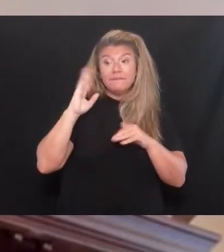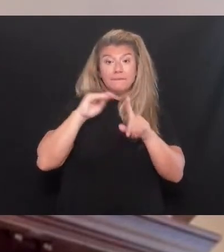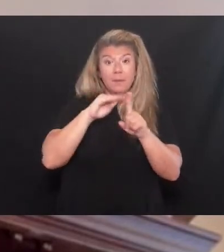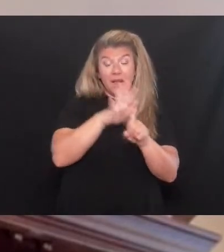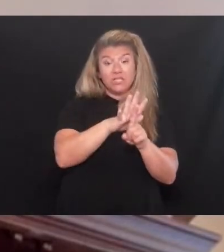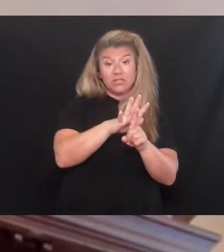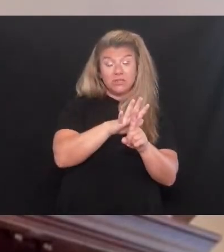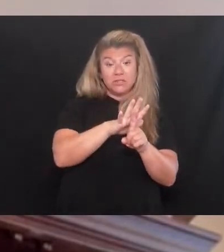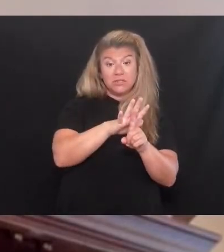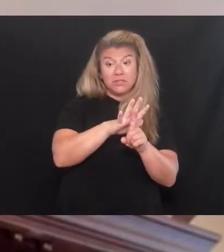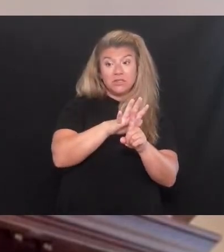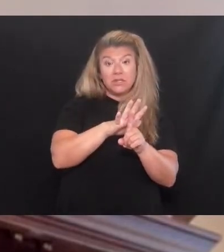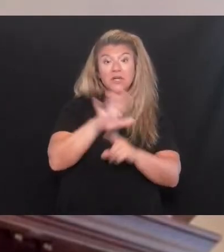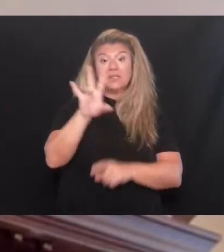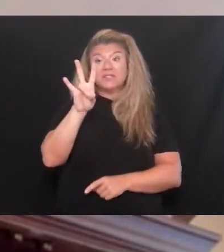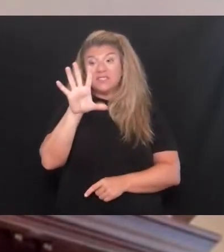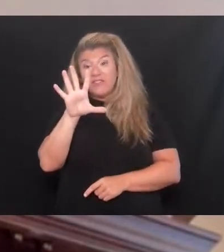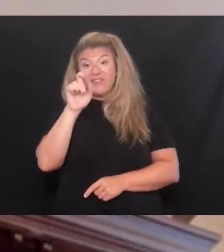population,